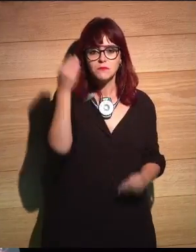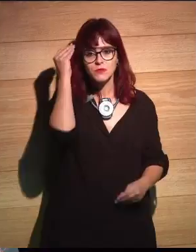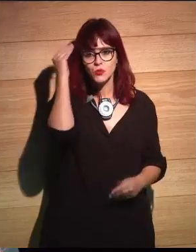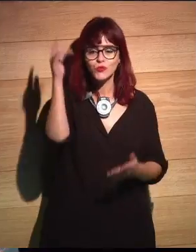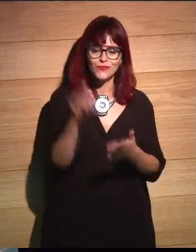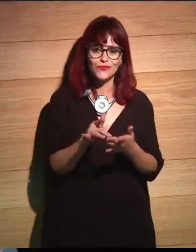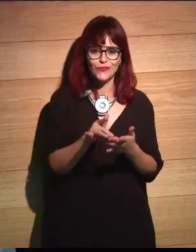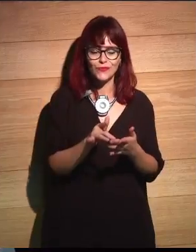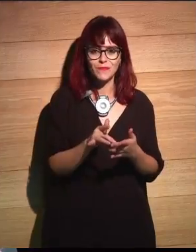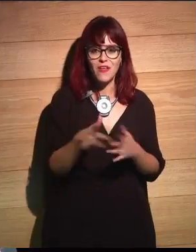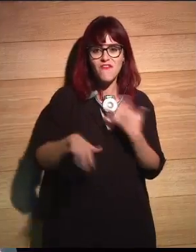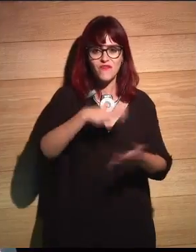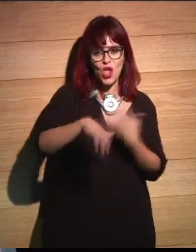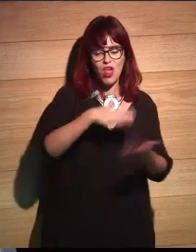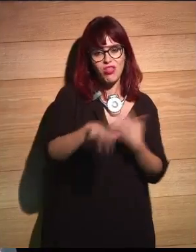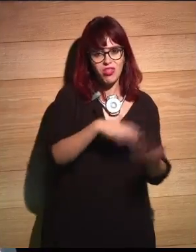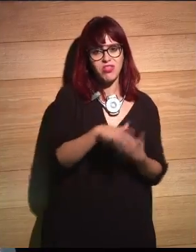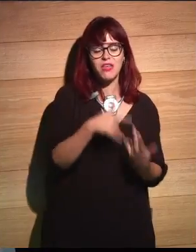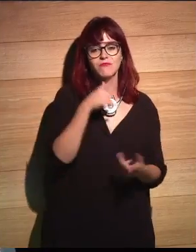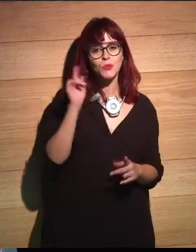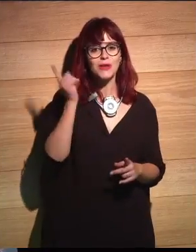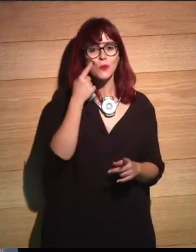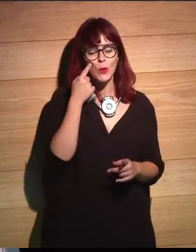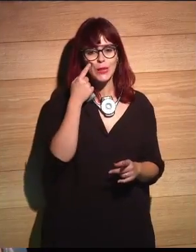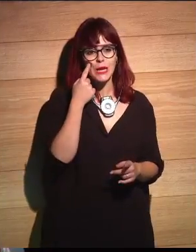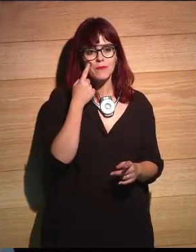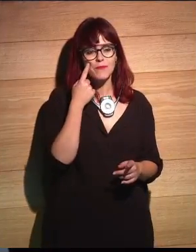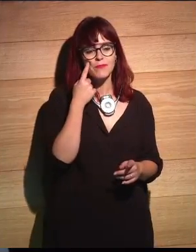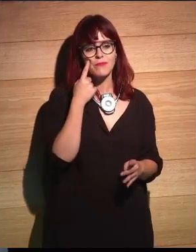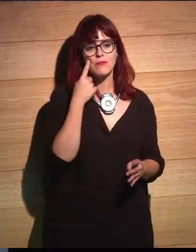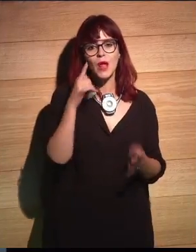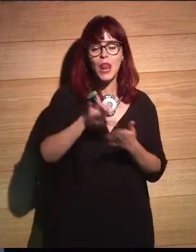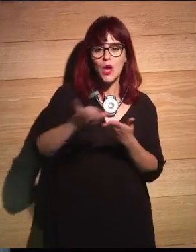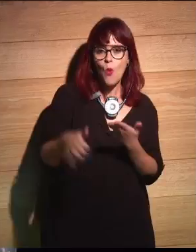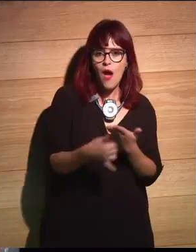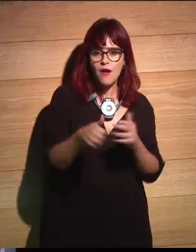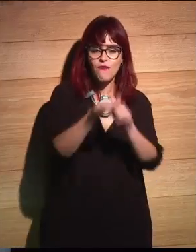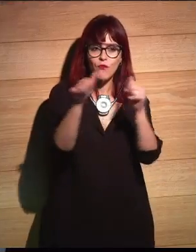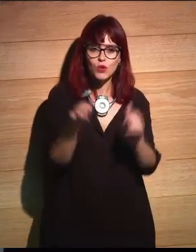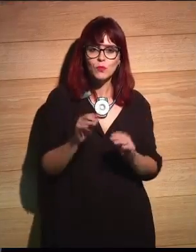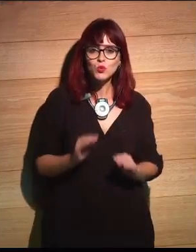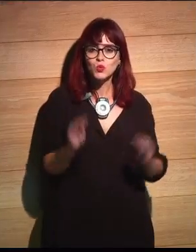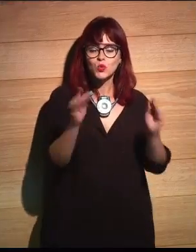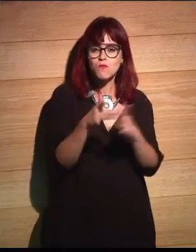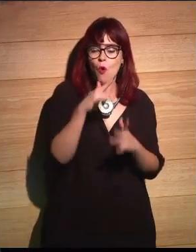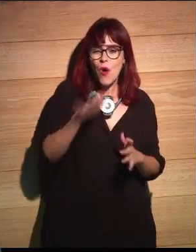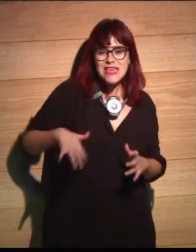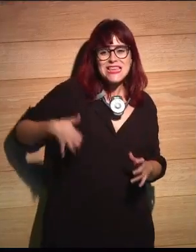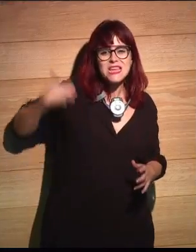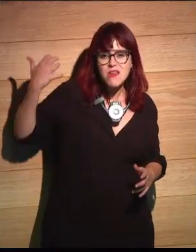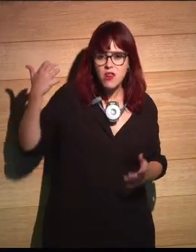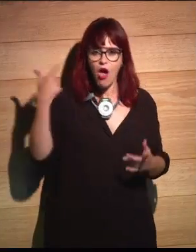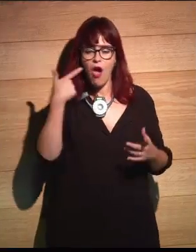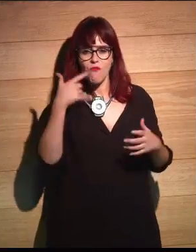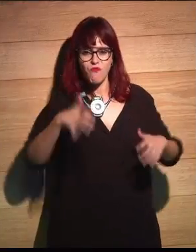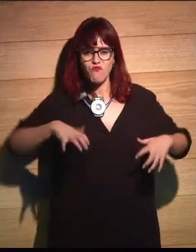the violence is in his language, because he's so angry and he's furious, and the way he's